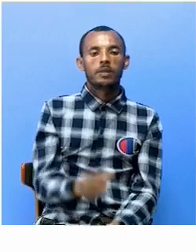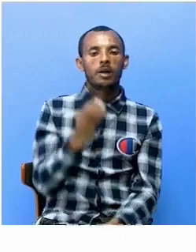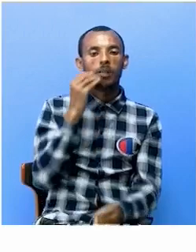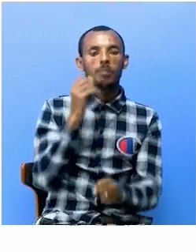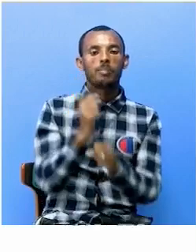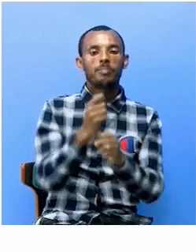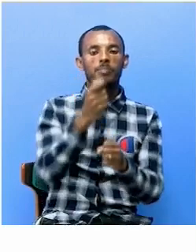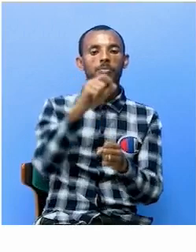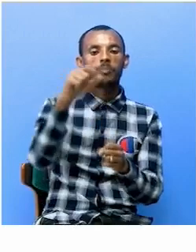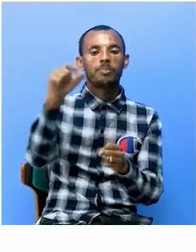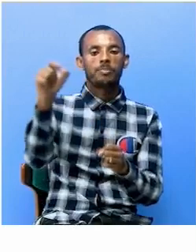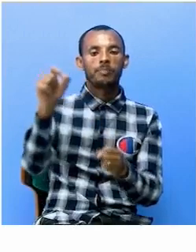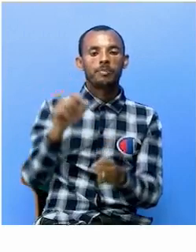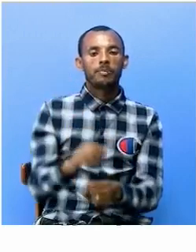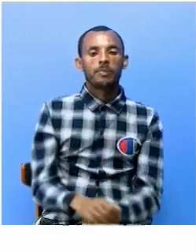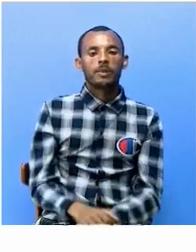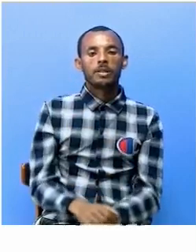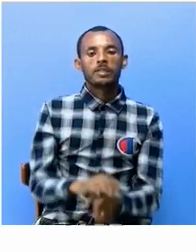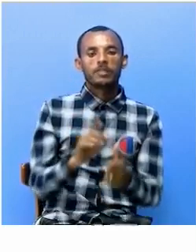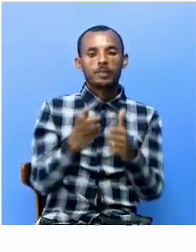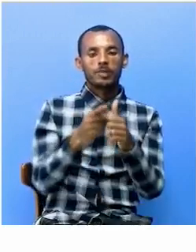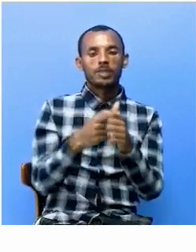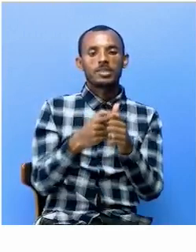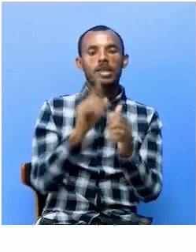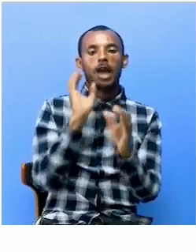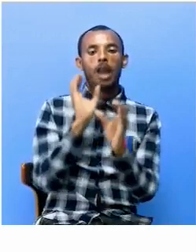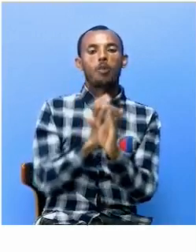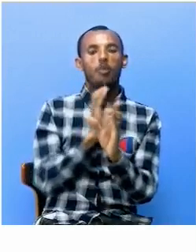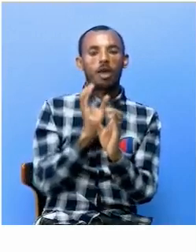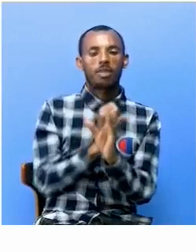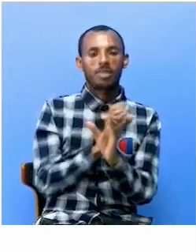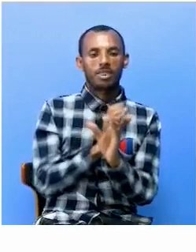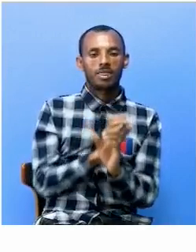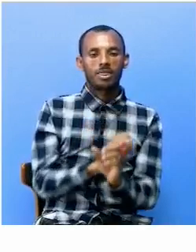The first one is calculate